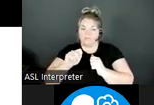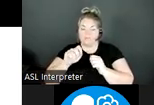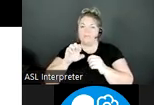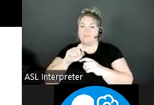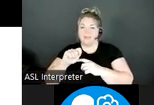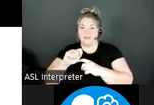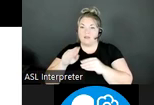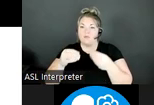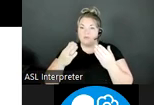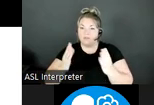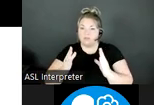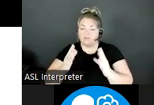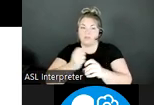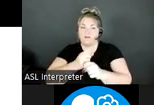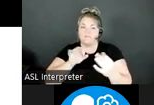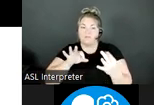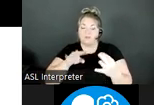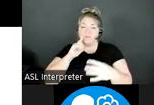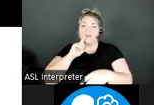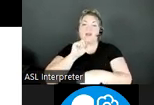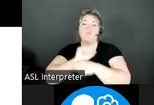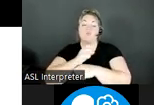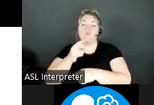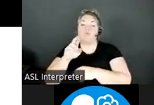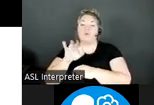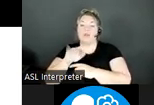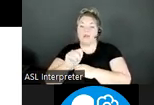and got their feedback on the actual draft set of provisions.